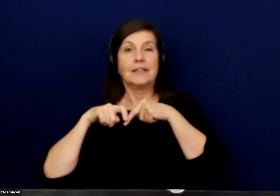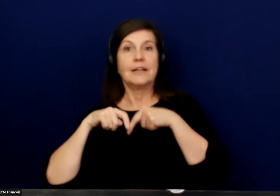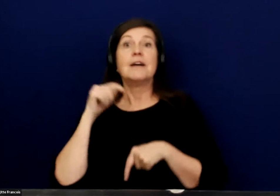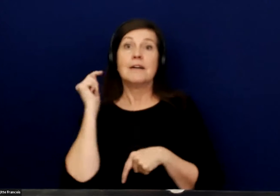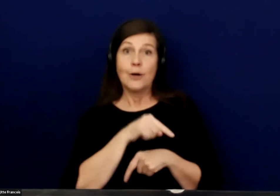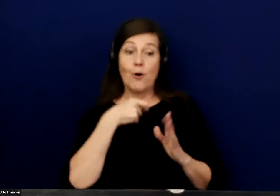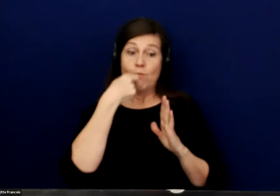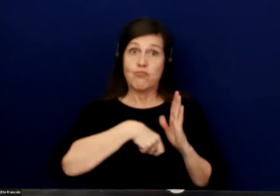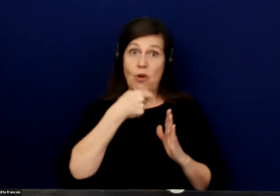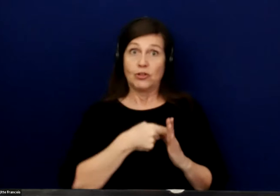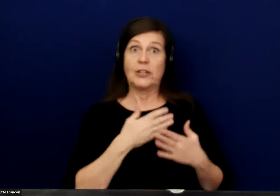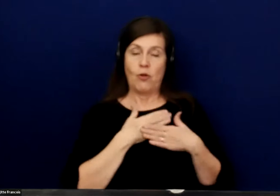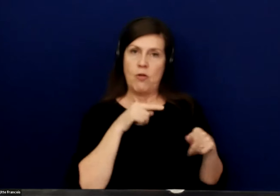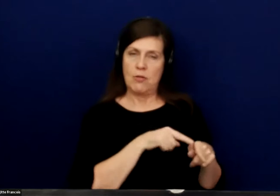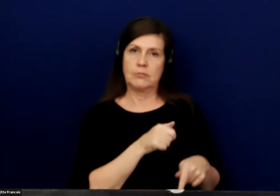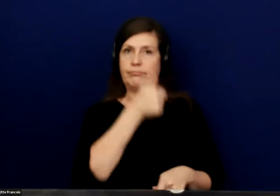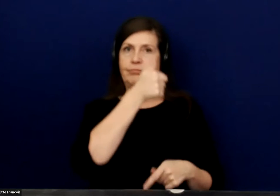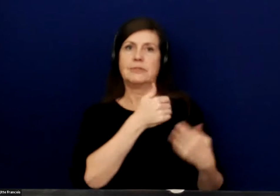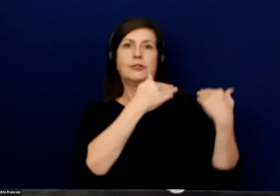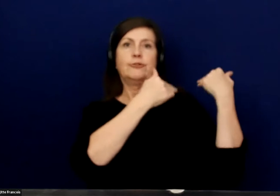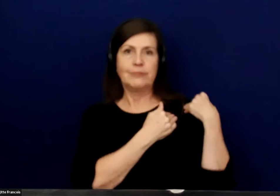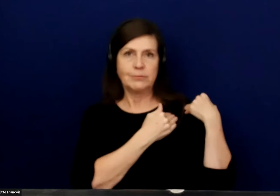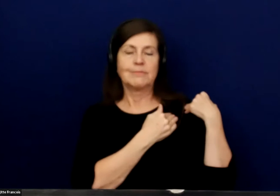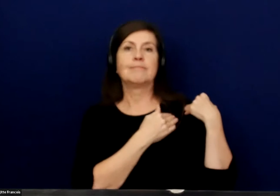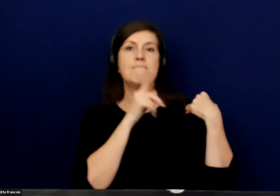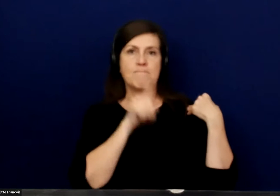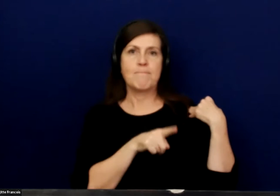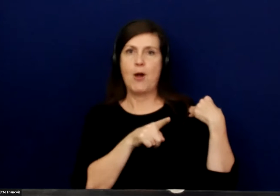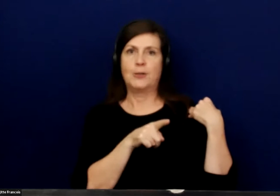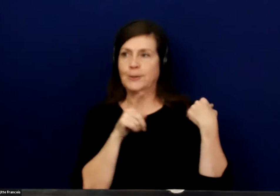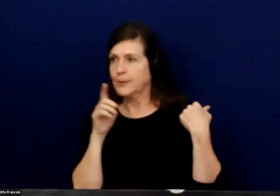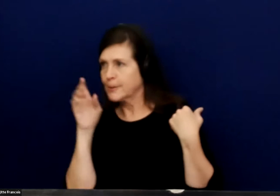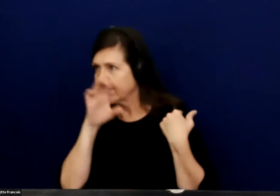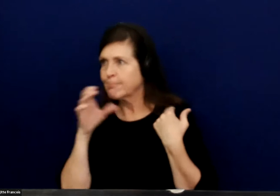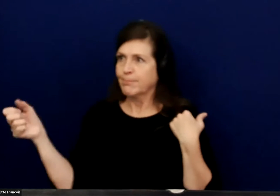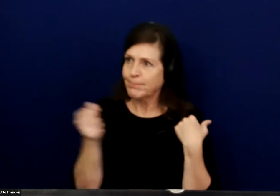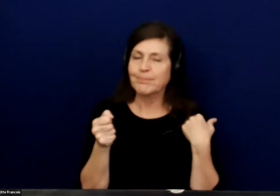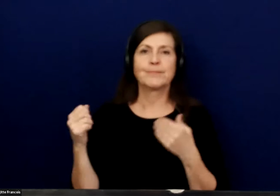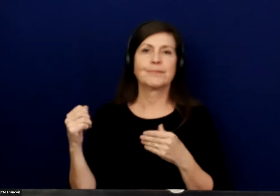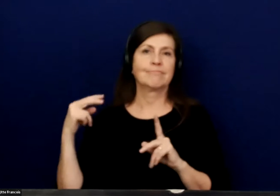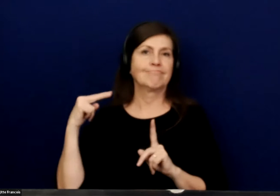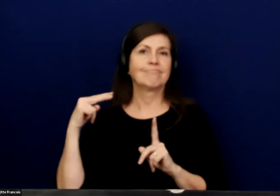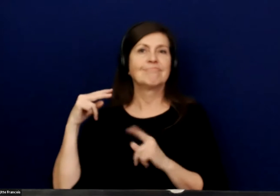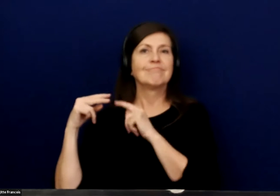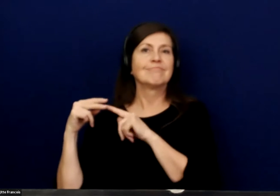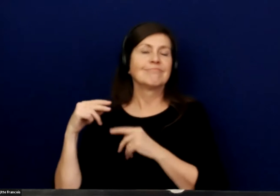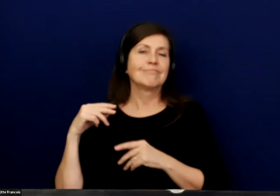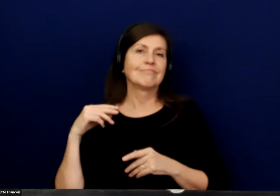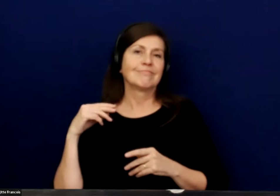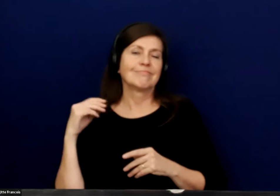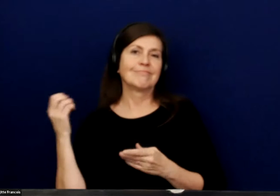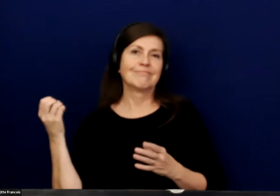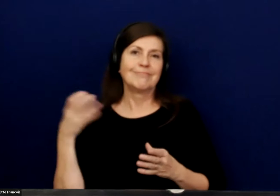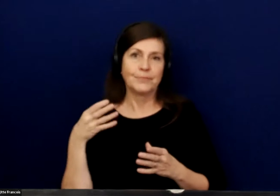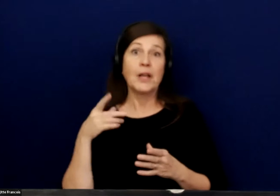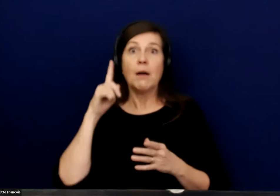the project owner, which I totally agree with, of course, because if you own the project, then that's your responsibility. But then you followed